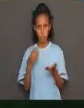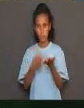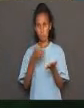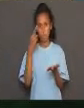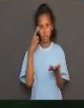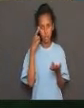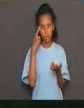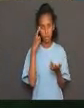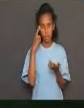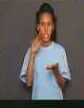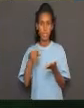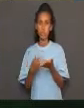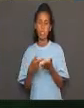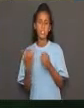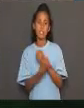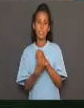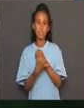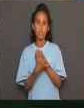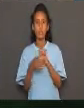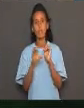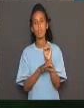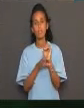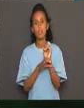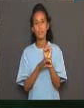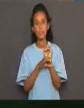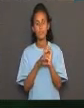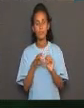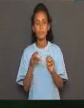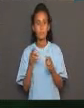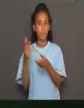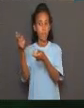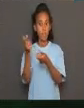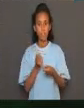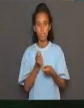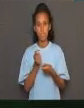result, these regions of the country have attracted about